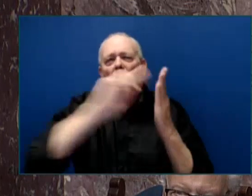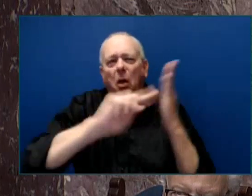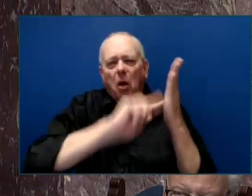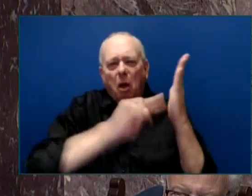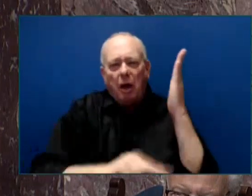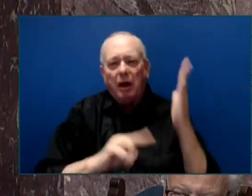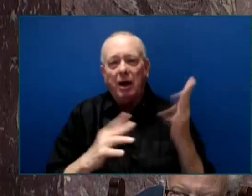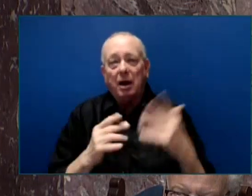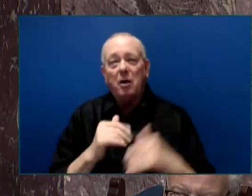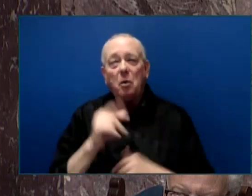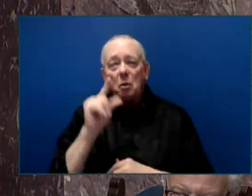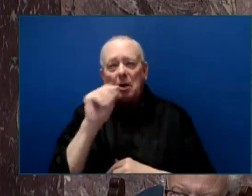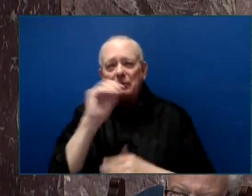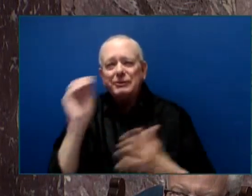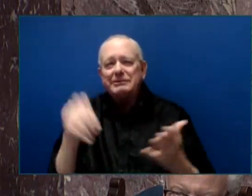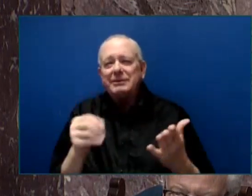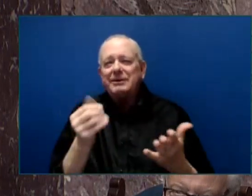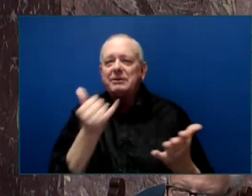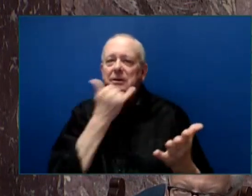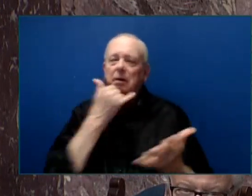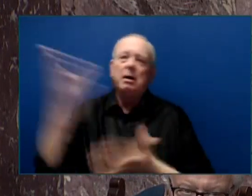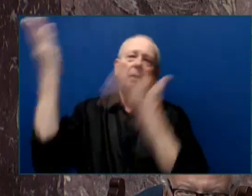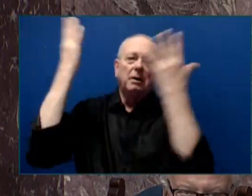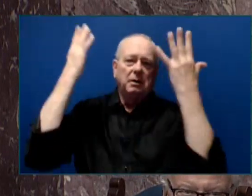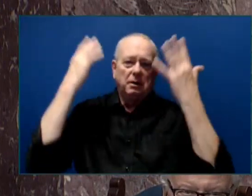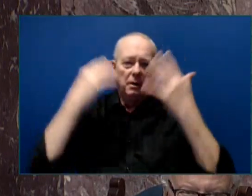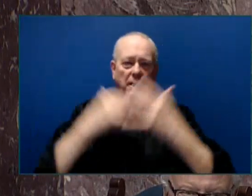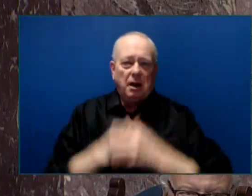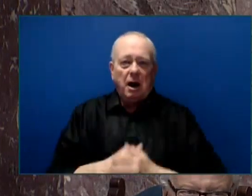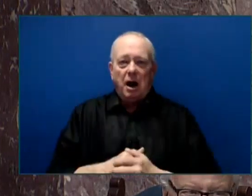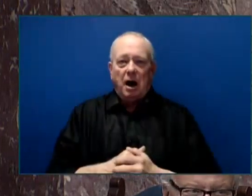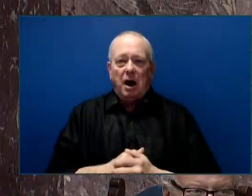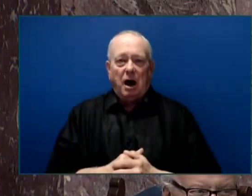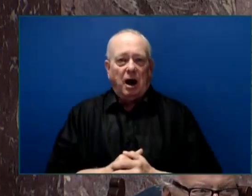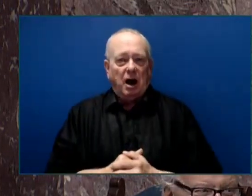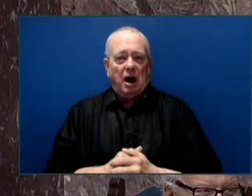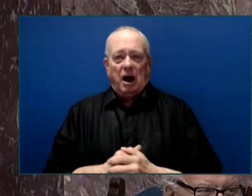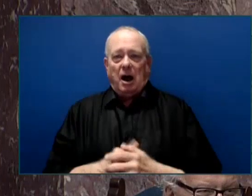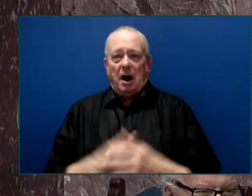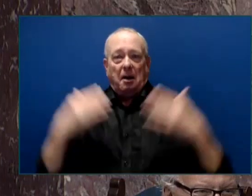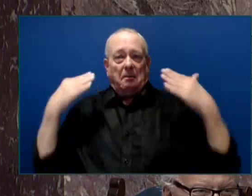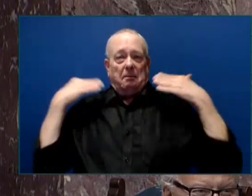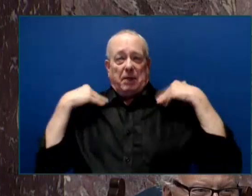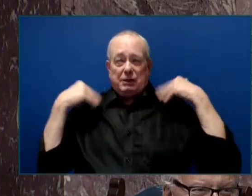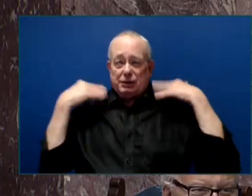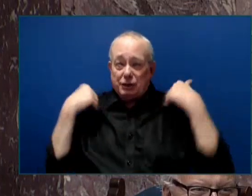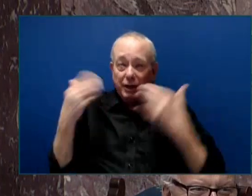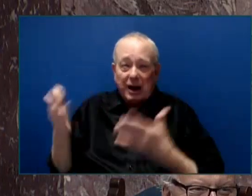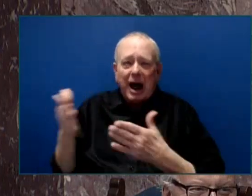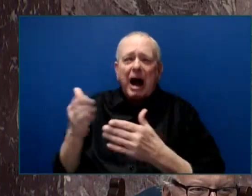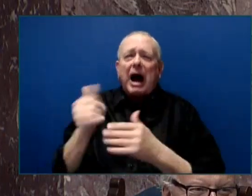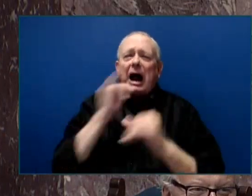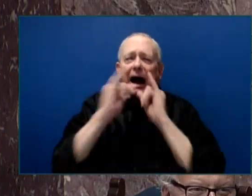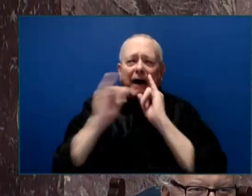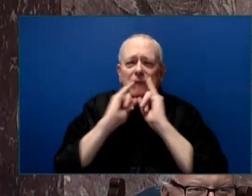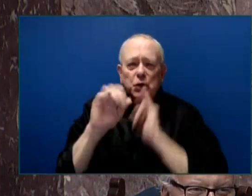It was over a month ago now, this minister was on Simi Sara and said, I quote, "I'm hoping that within a month we're able to get this